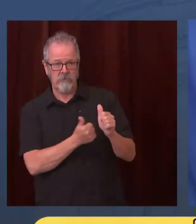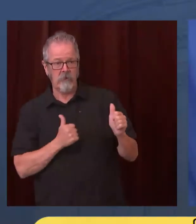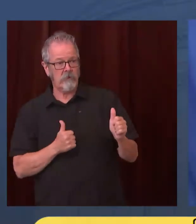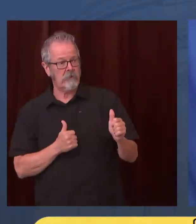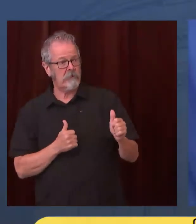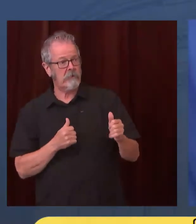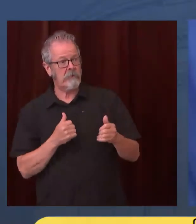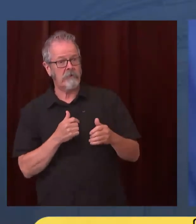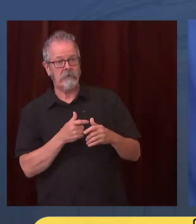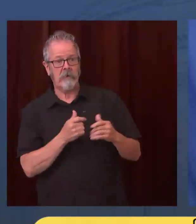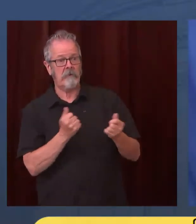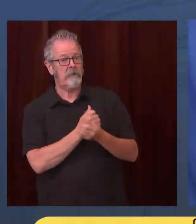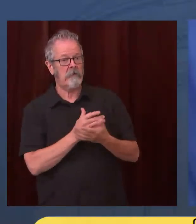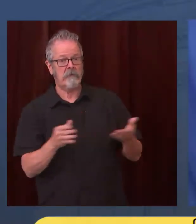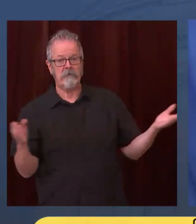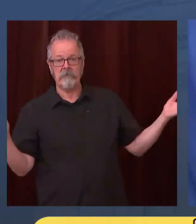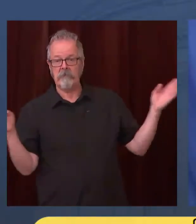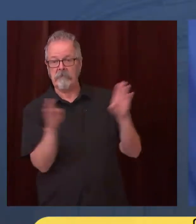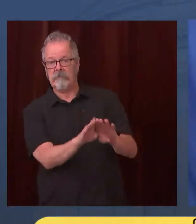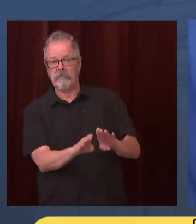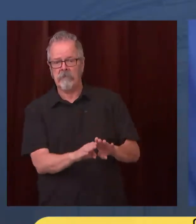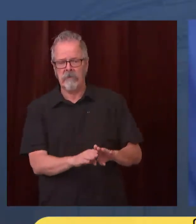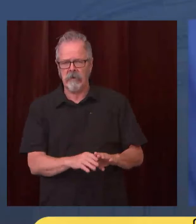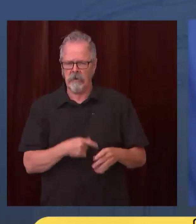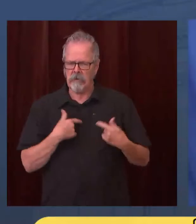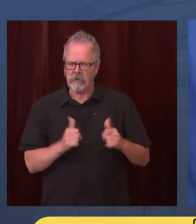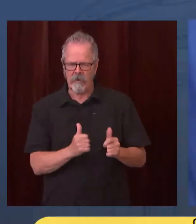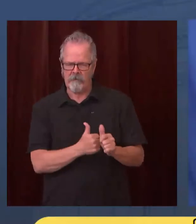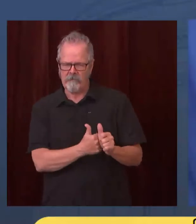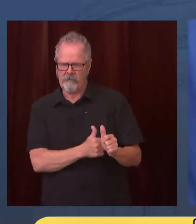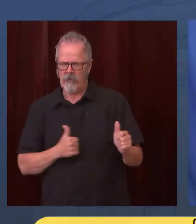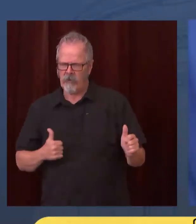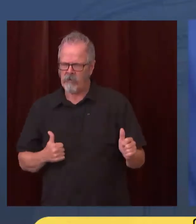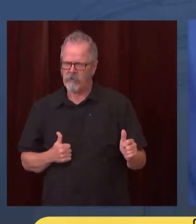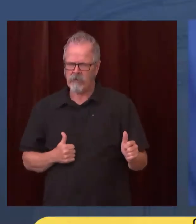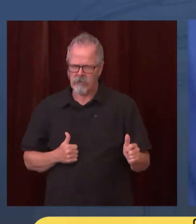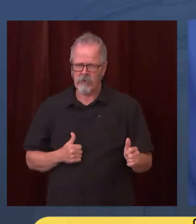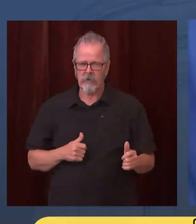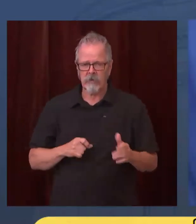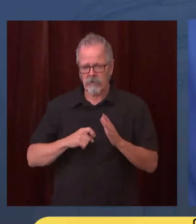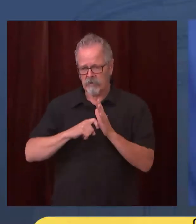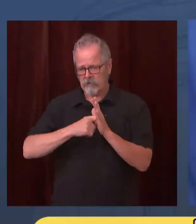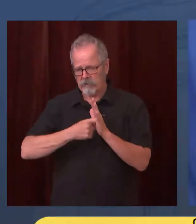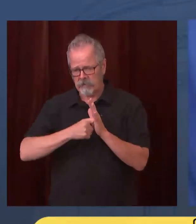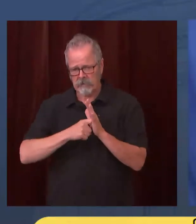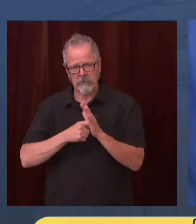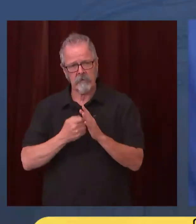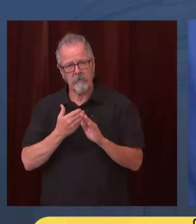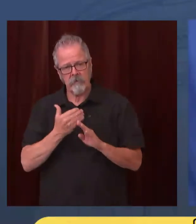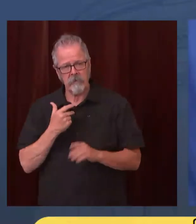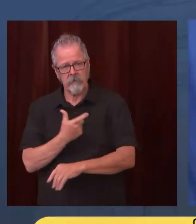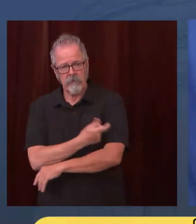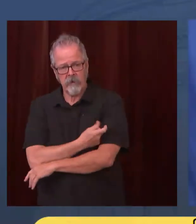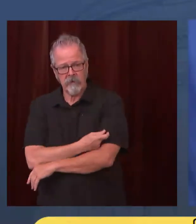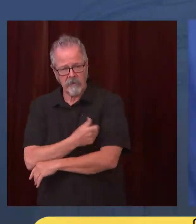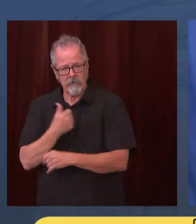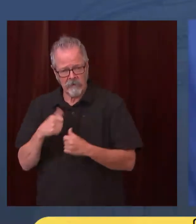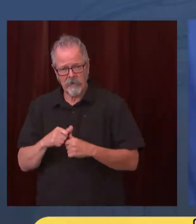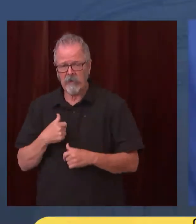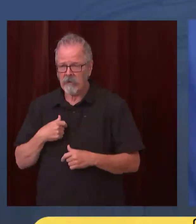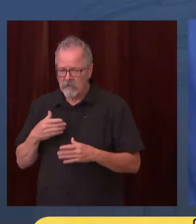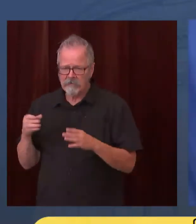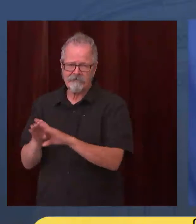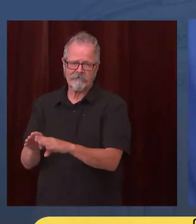vaccine. We shut down our economy. Restaurants weren't open. Businesses were not open. Fairs were not open. Games were not